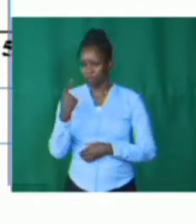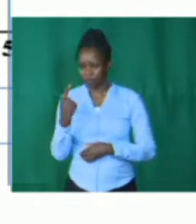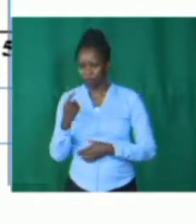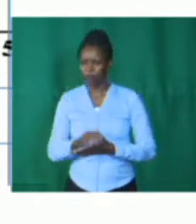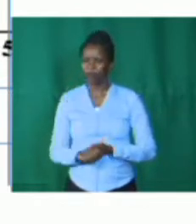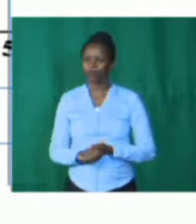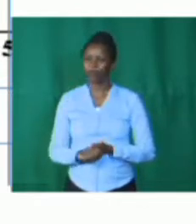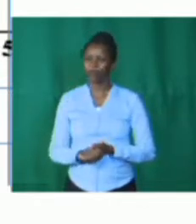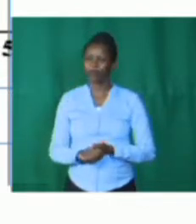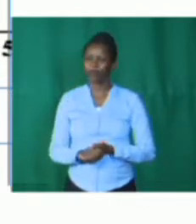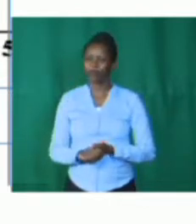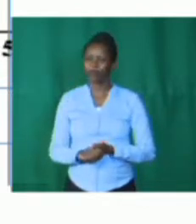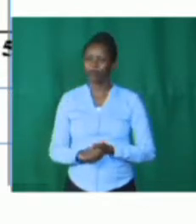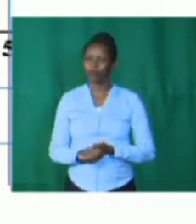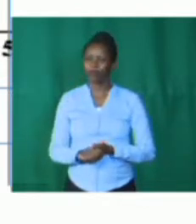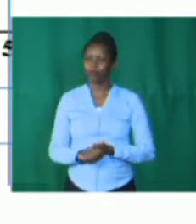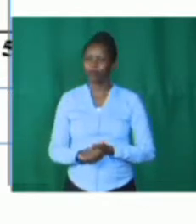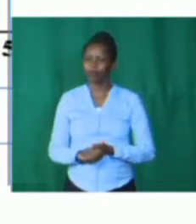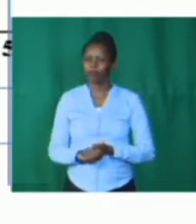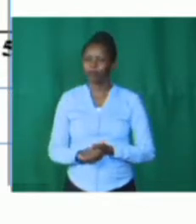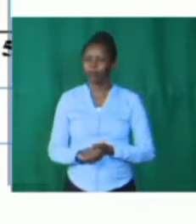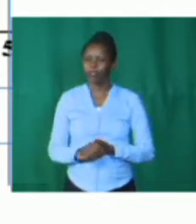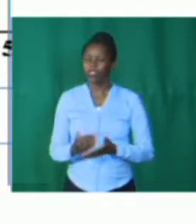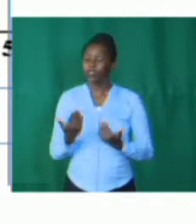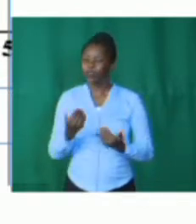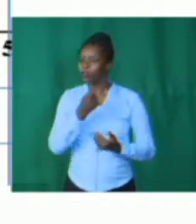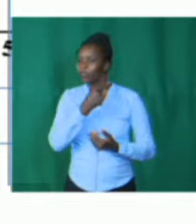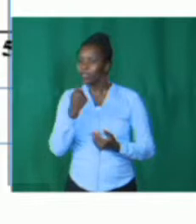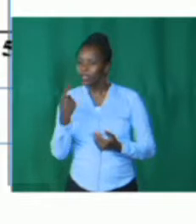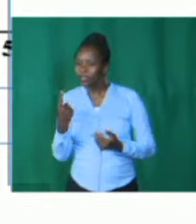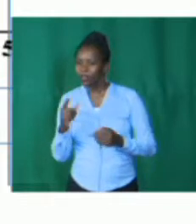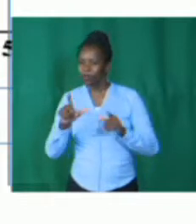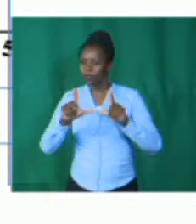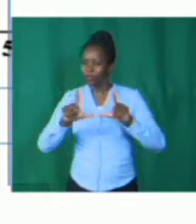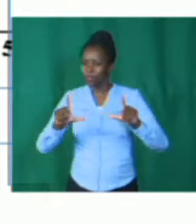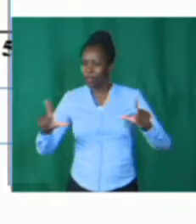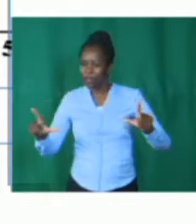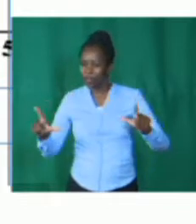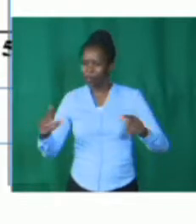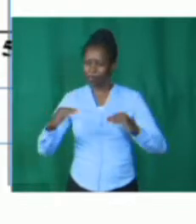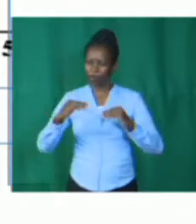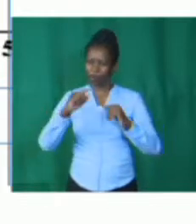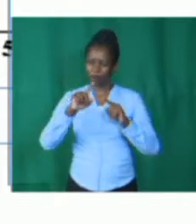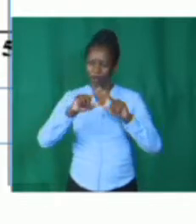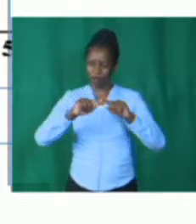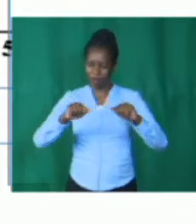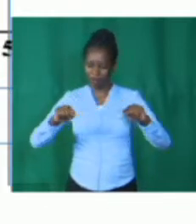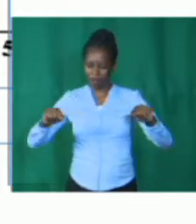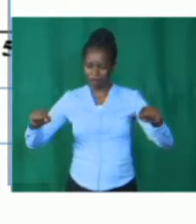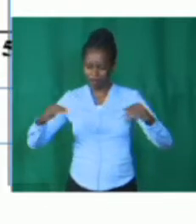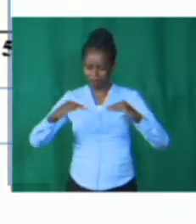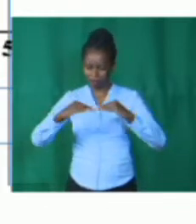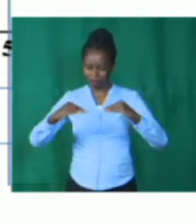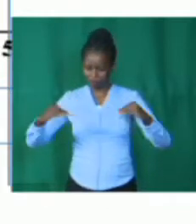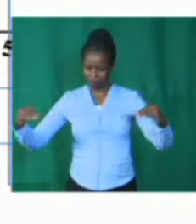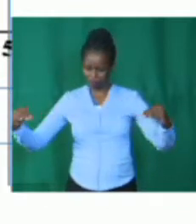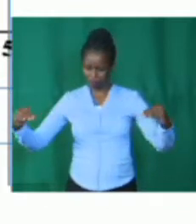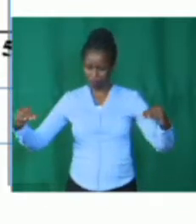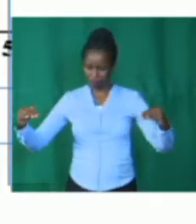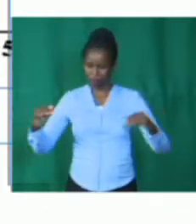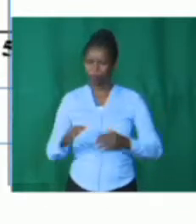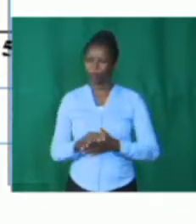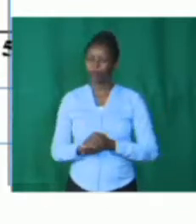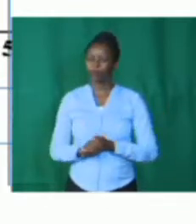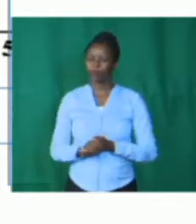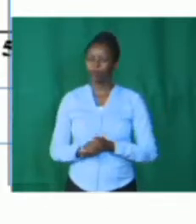say it's easier to find the length of a horizontal line.